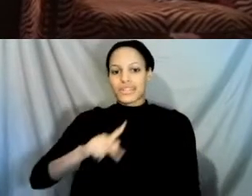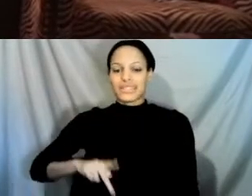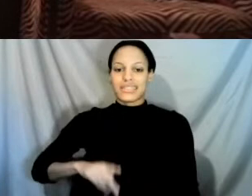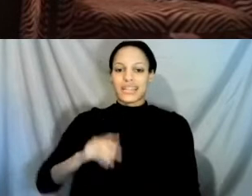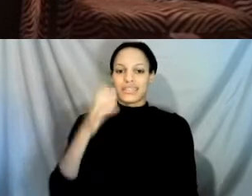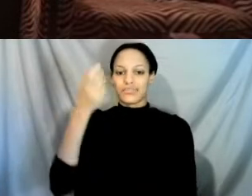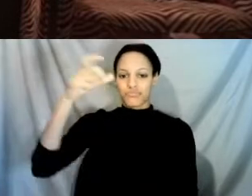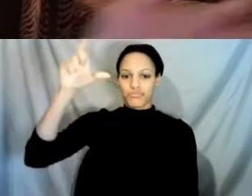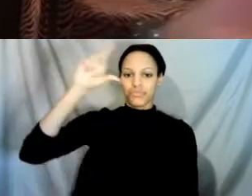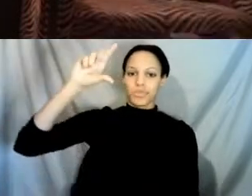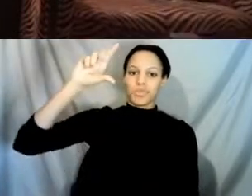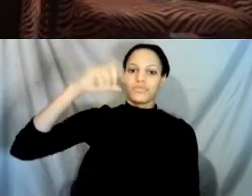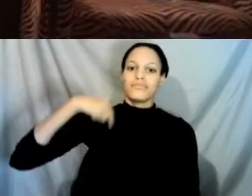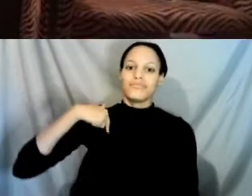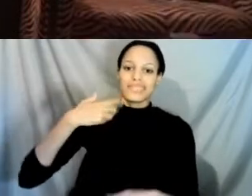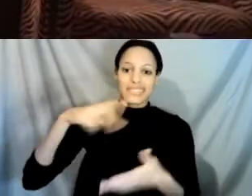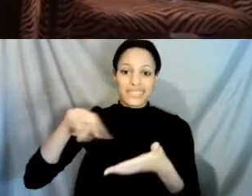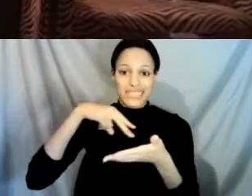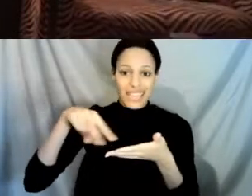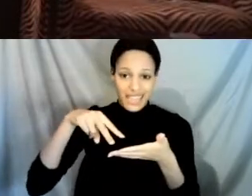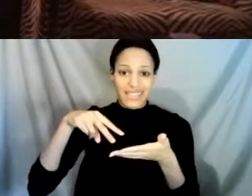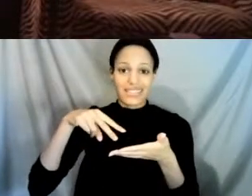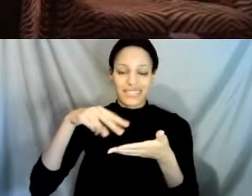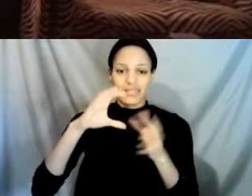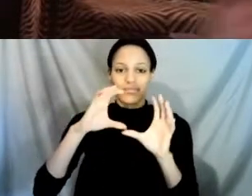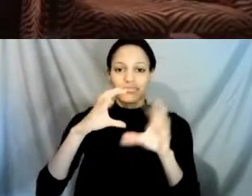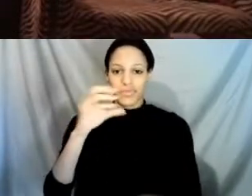10 years. Whoa!